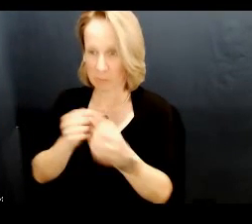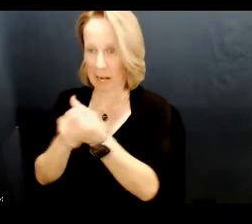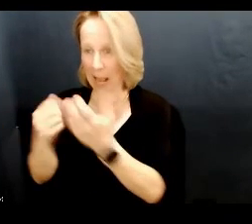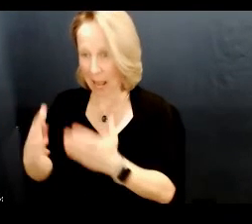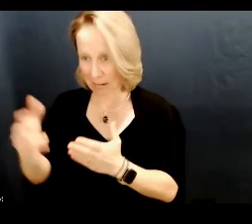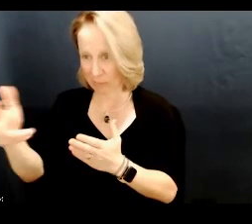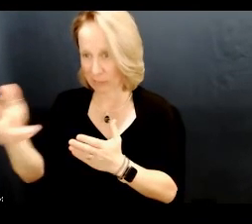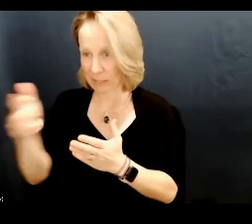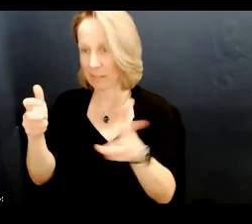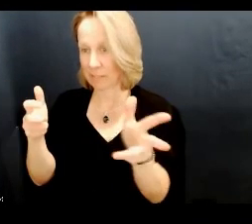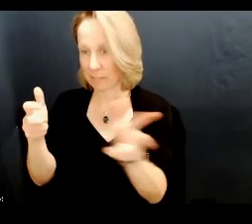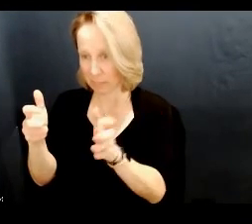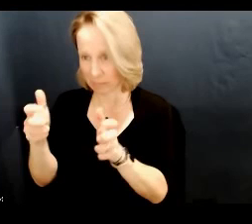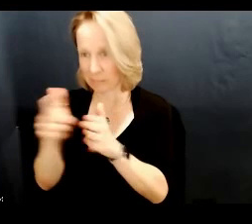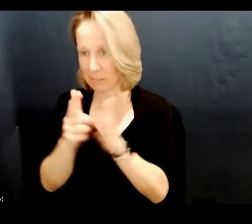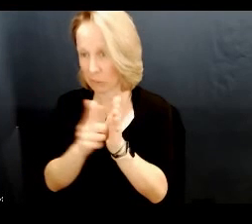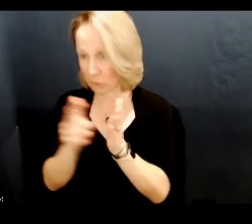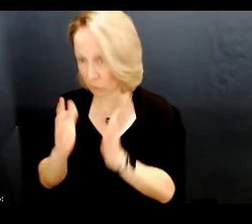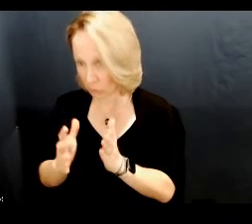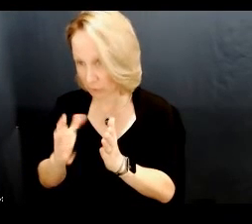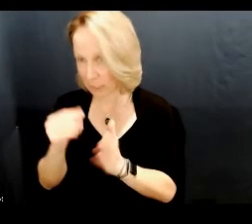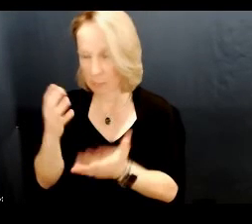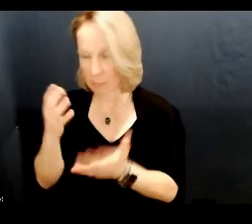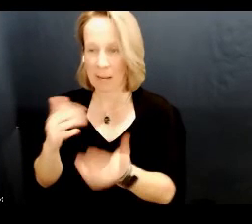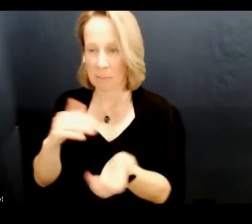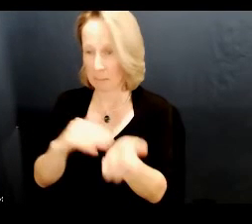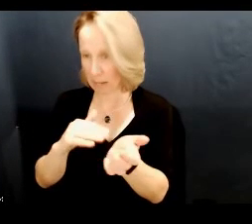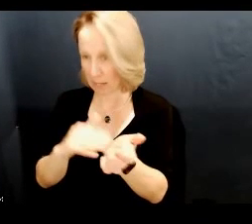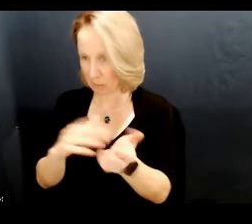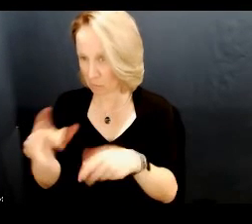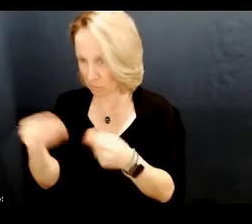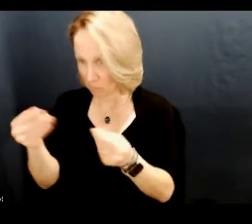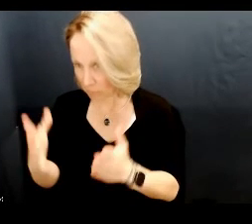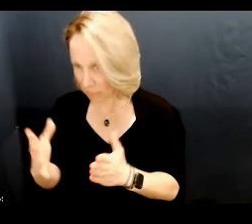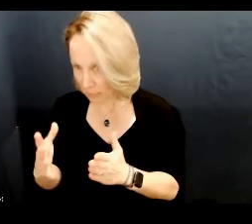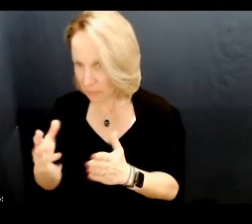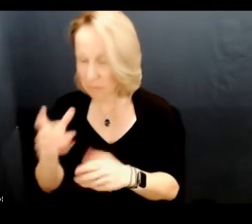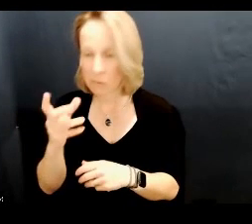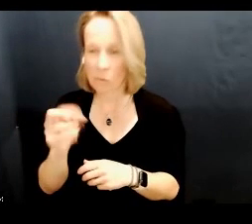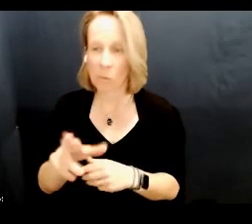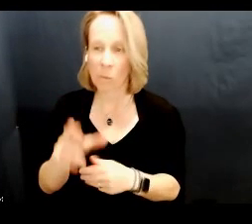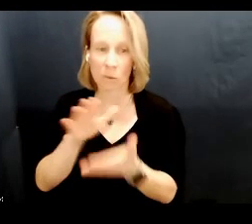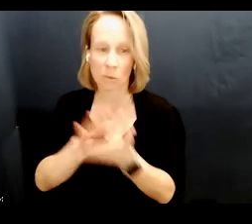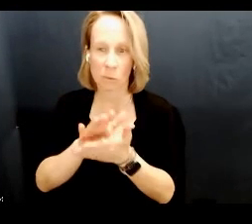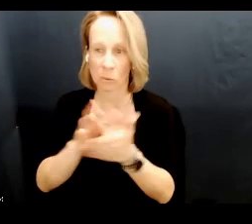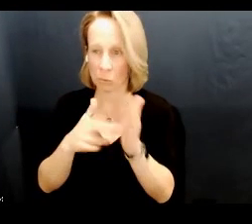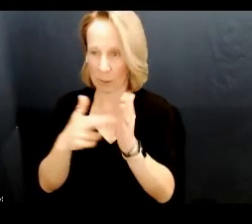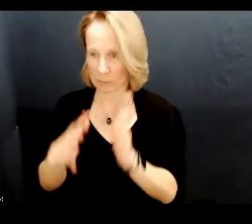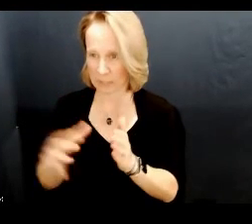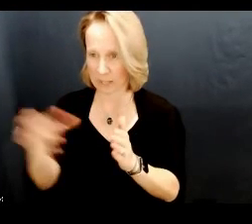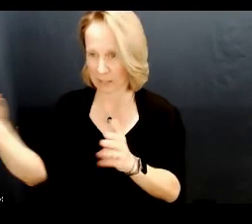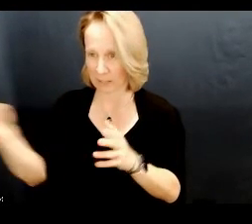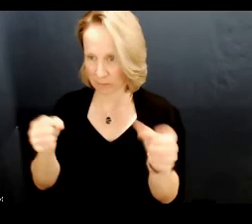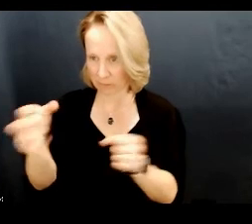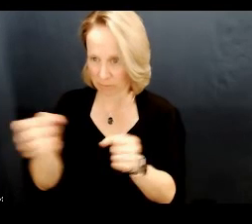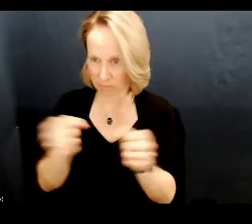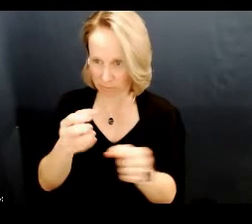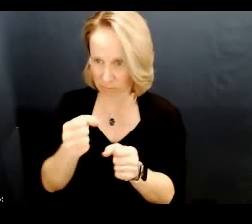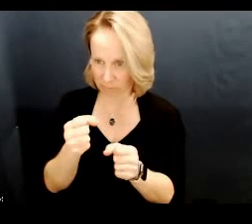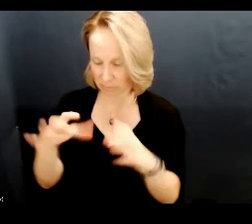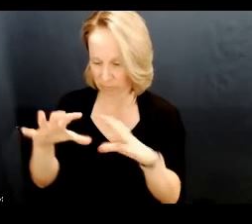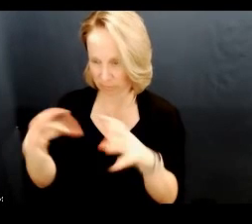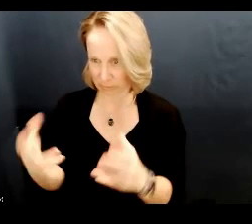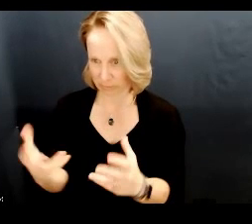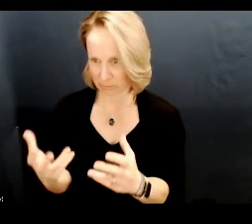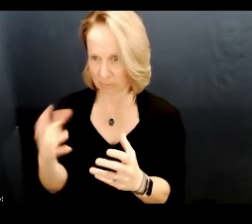and a prosecutor and maybe a healthcare provider or school representatives. I mean, every SART is different, and